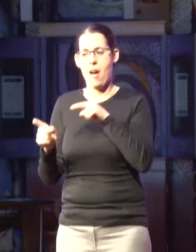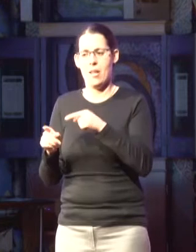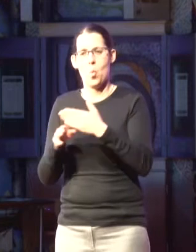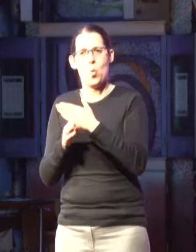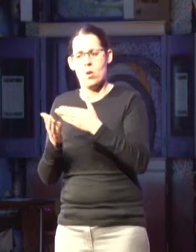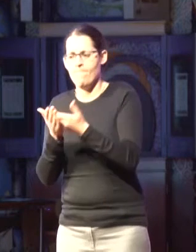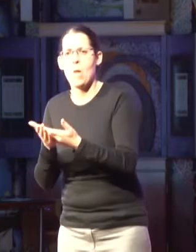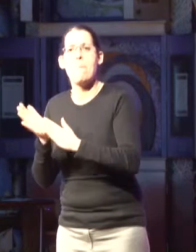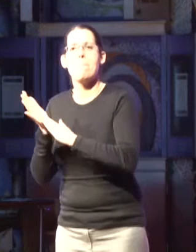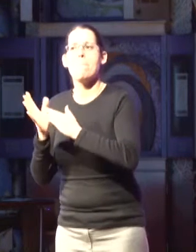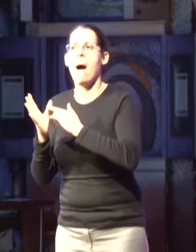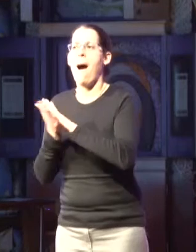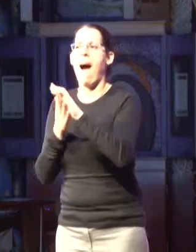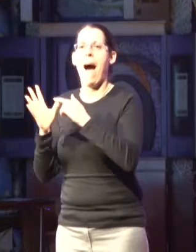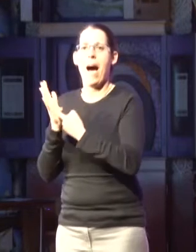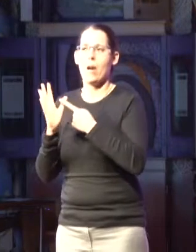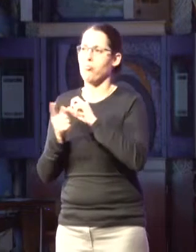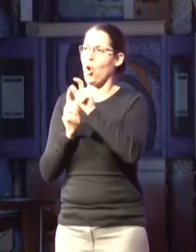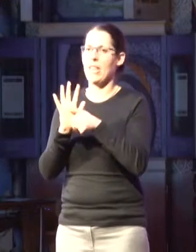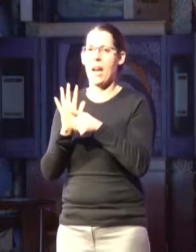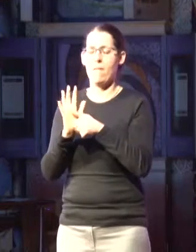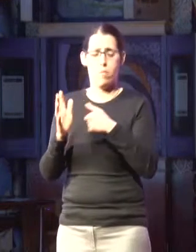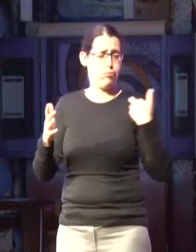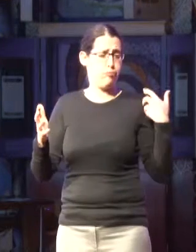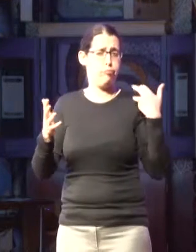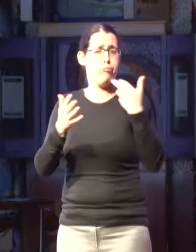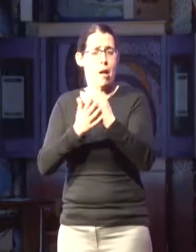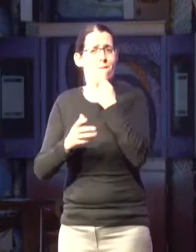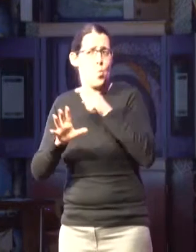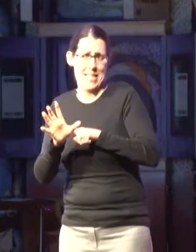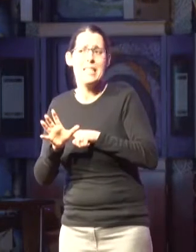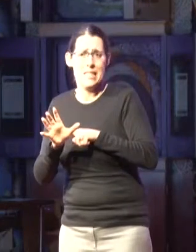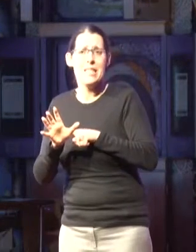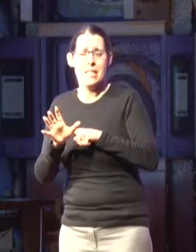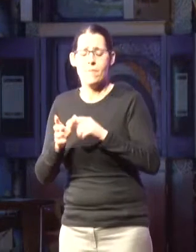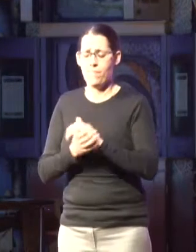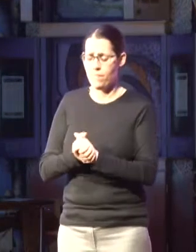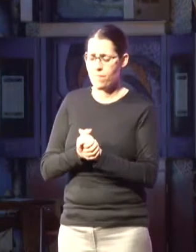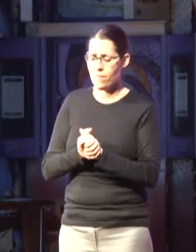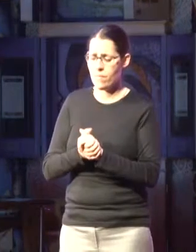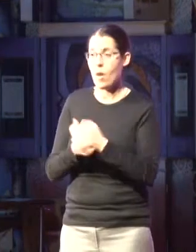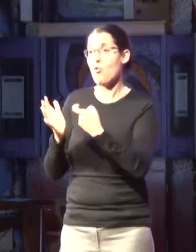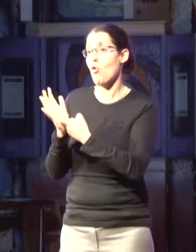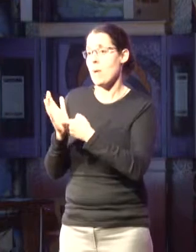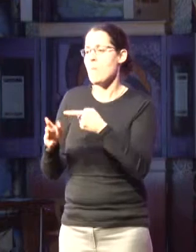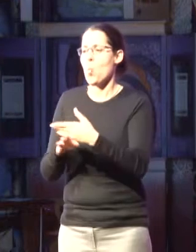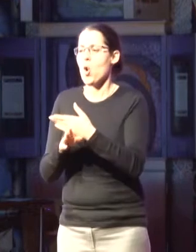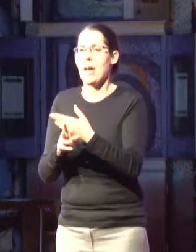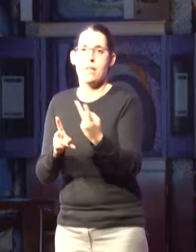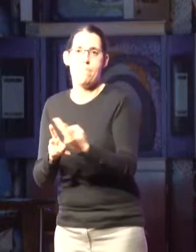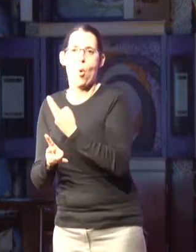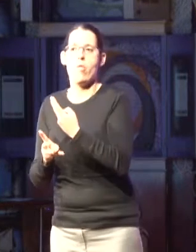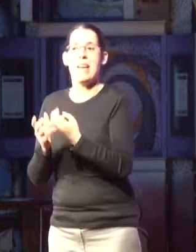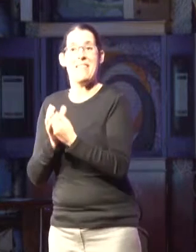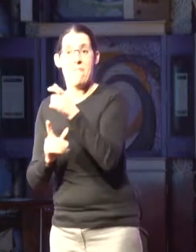project for quite a few years by the looks of it. He has been working both as a developer and